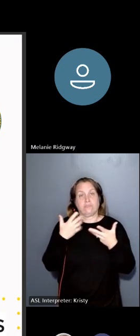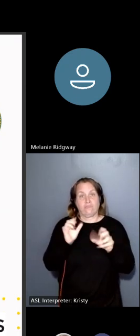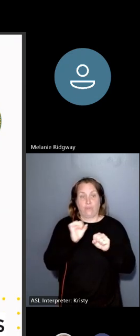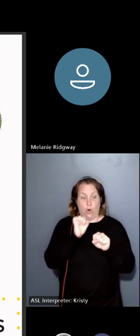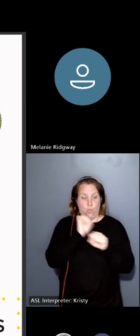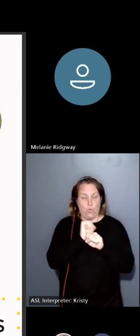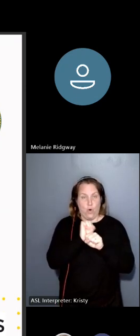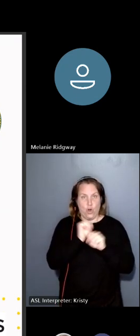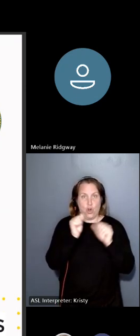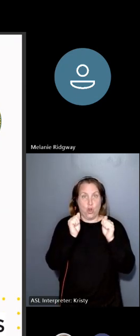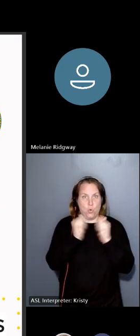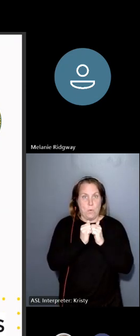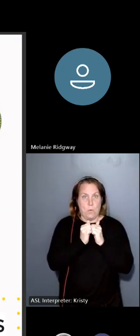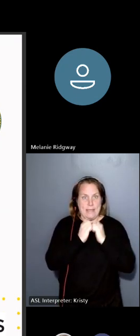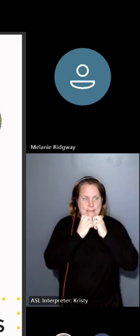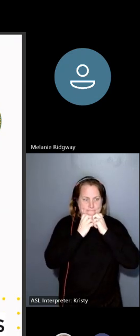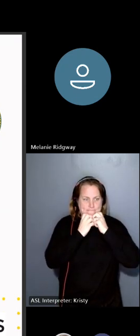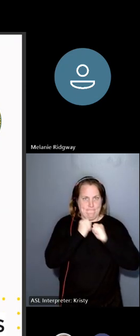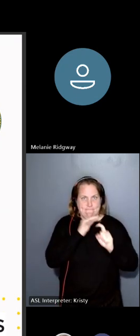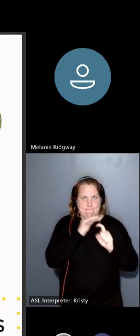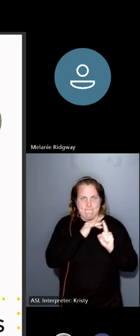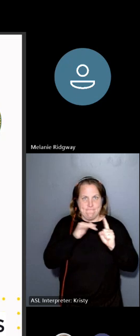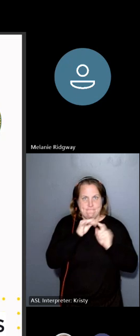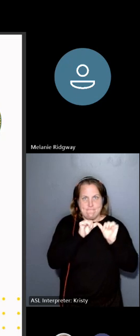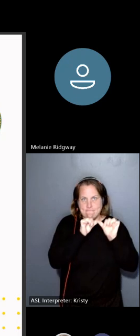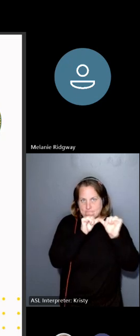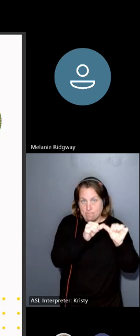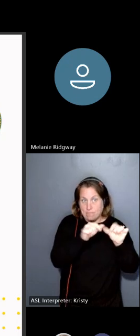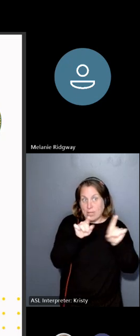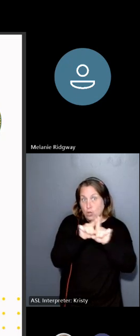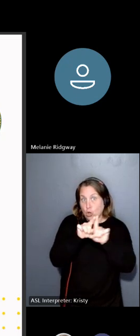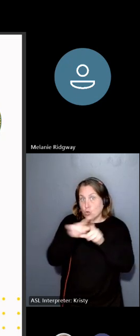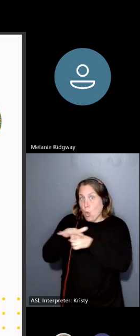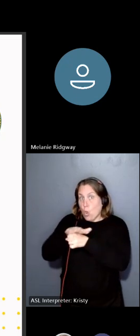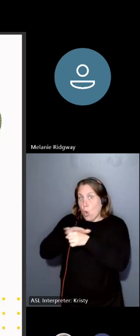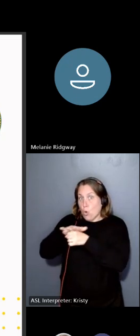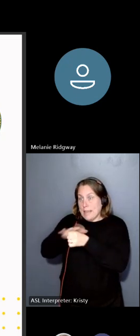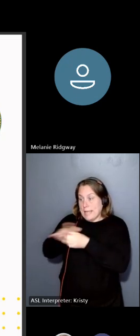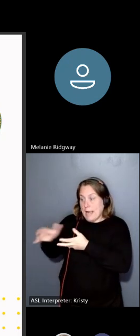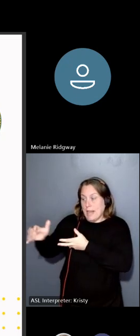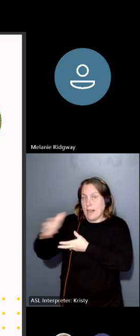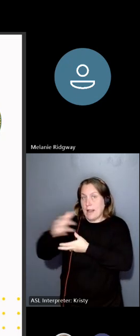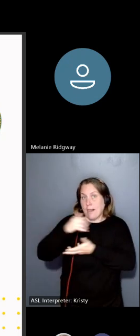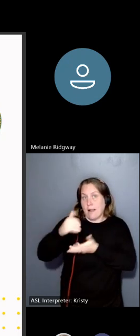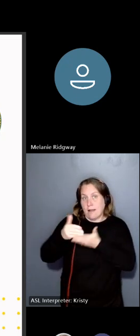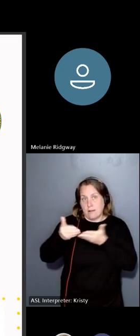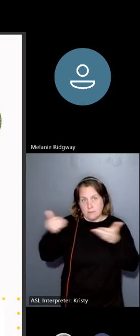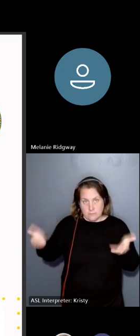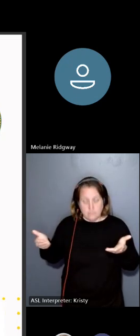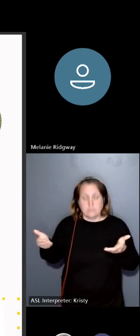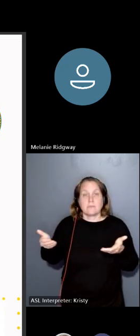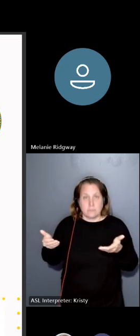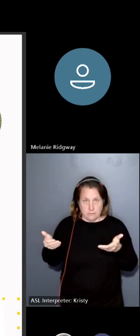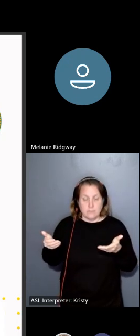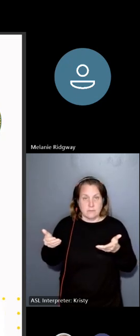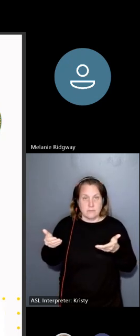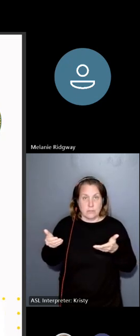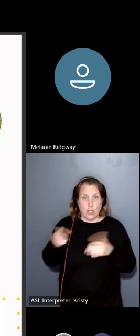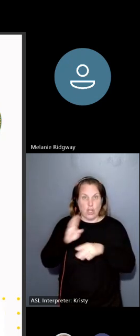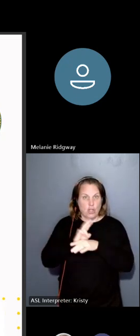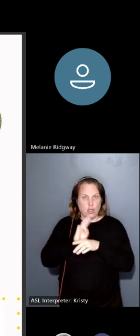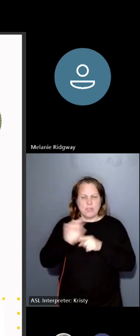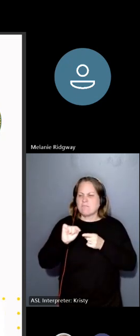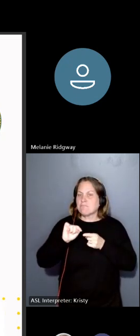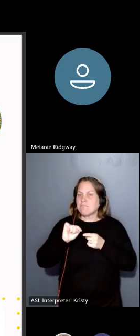sustainable and locally sourced materials and using alternative green